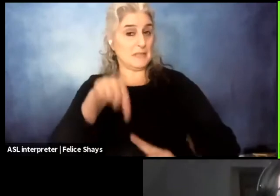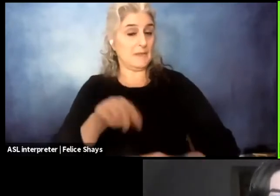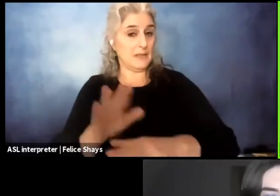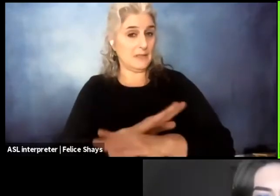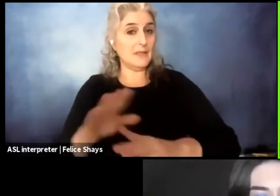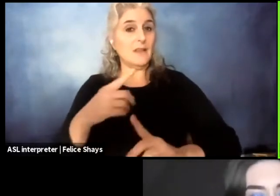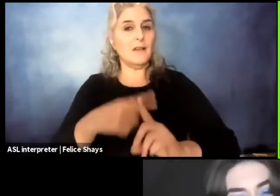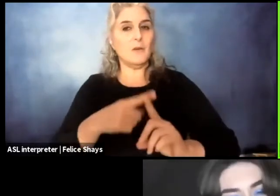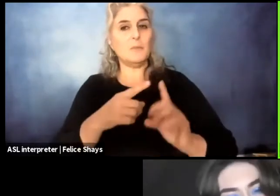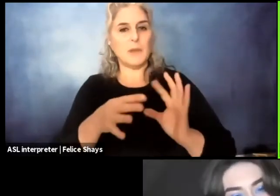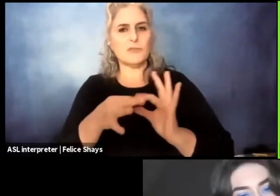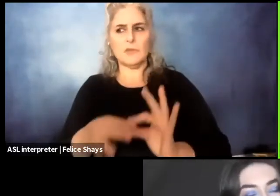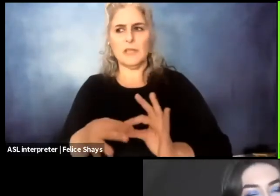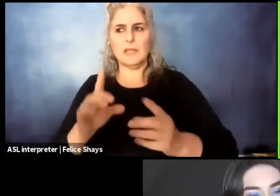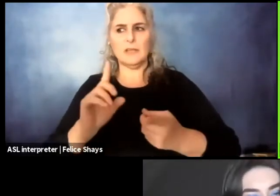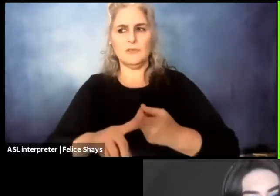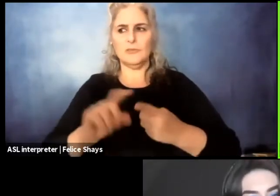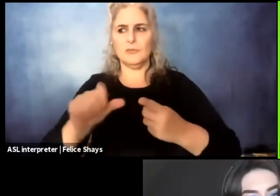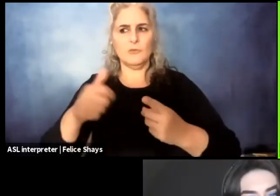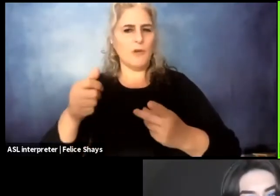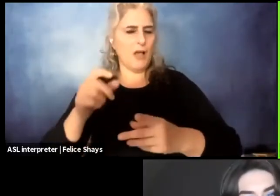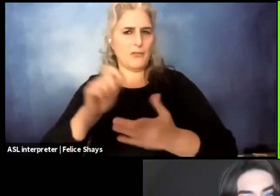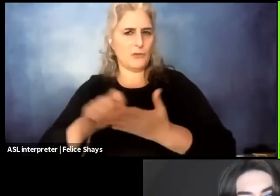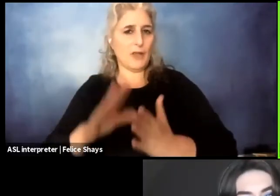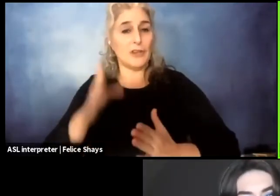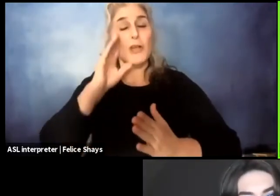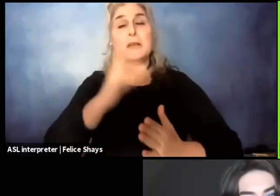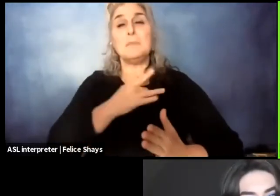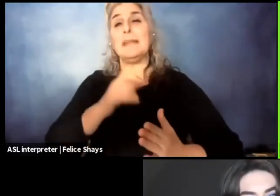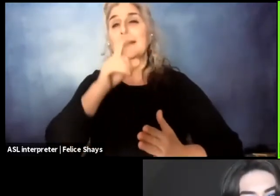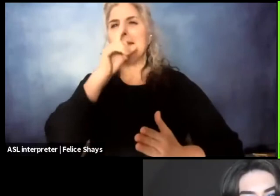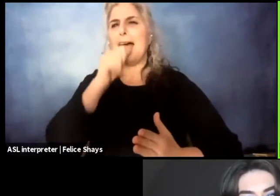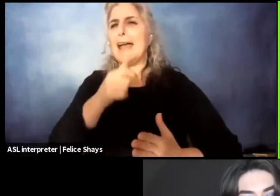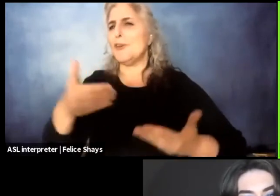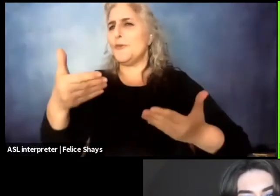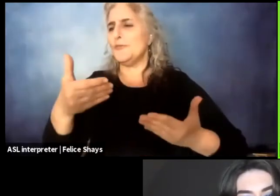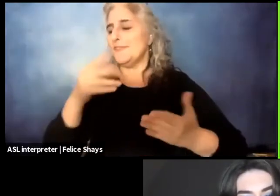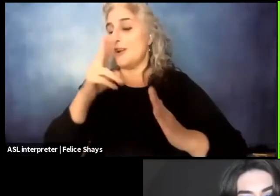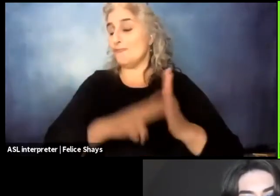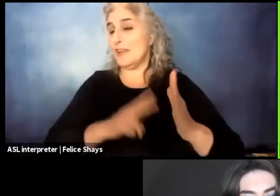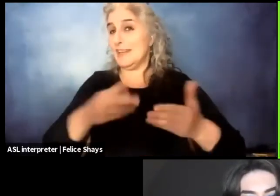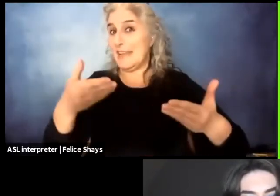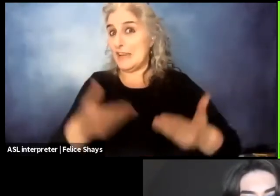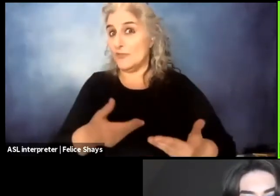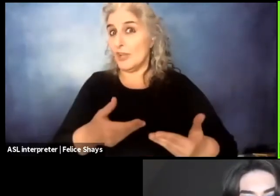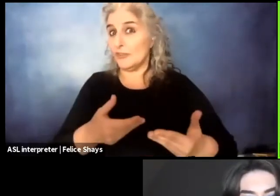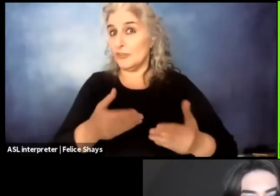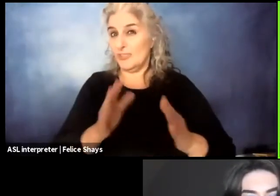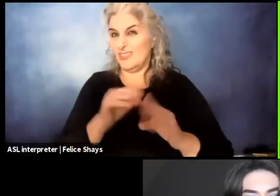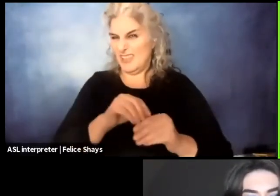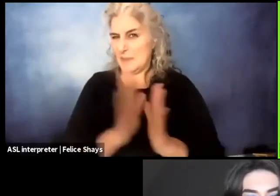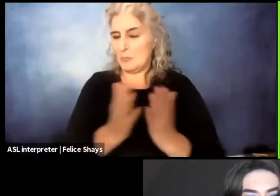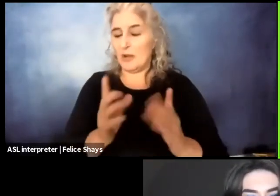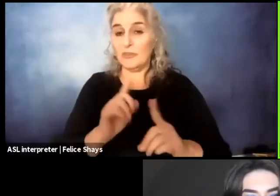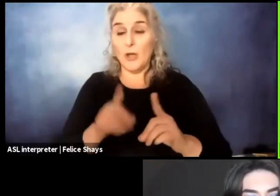decrim. And normally I don't read introductions, but because yours was so enthralling, I want